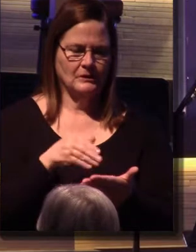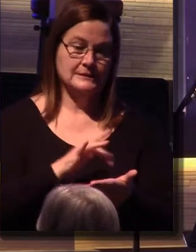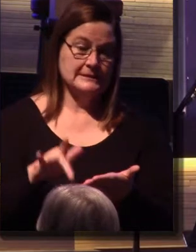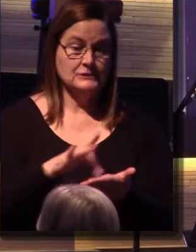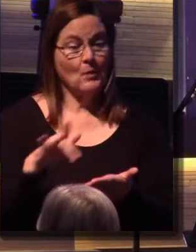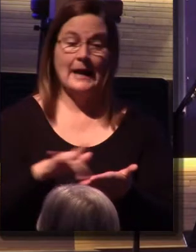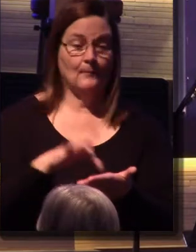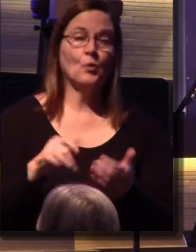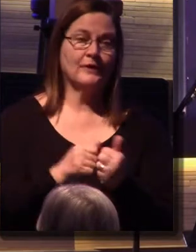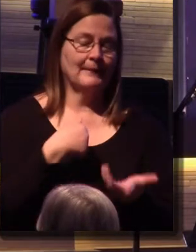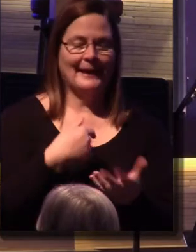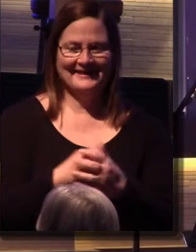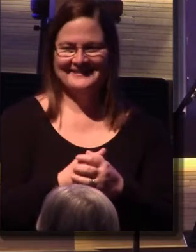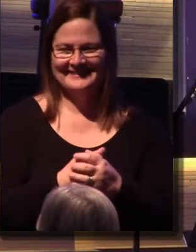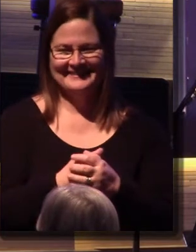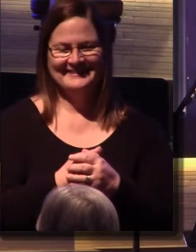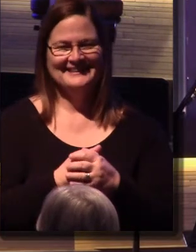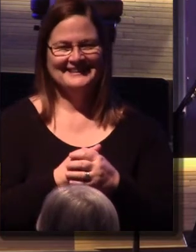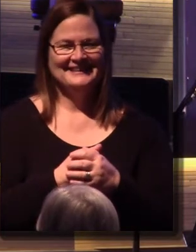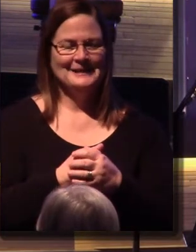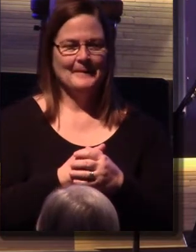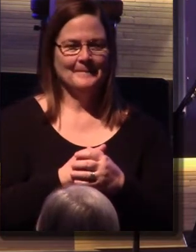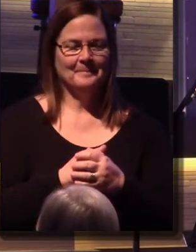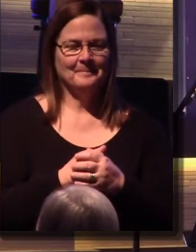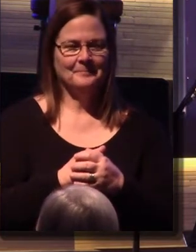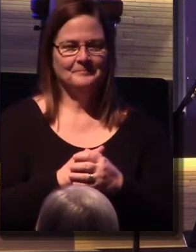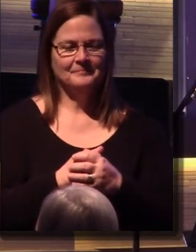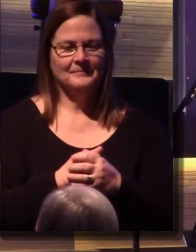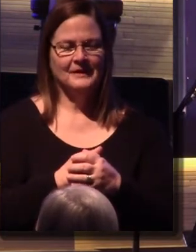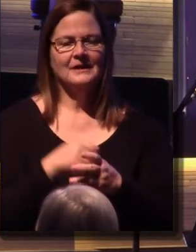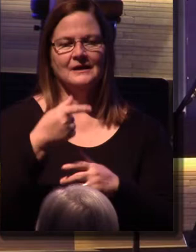do you say? Swipe with me. Back to